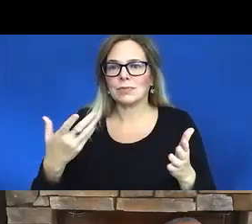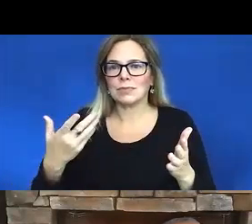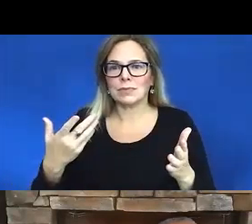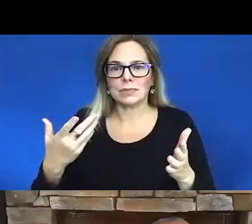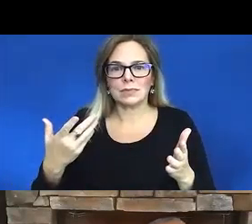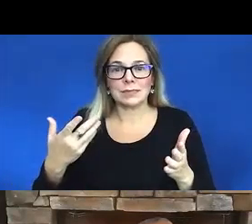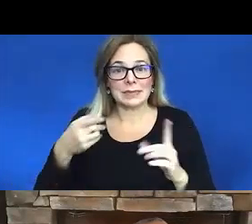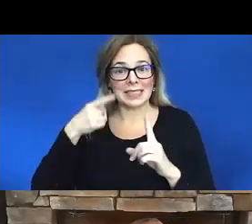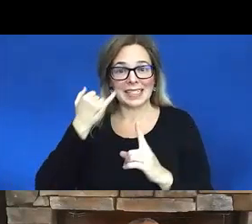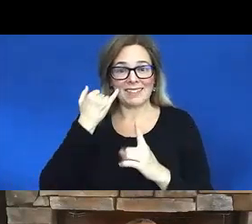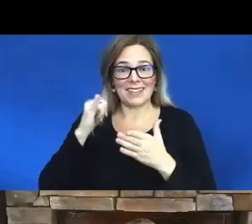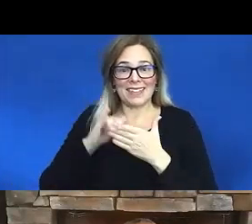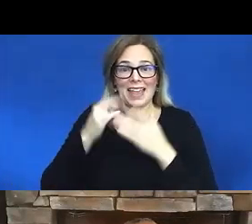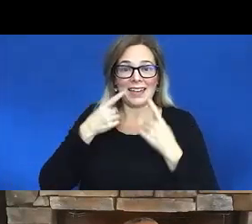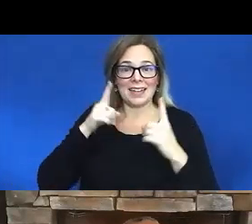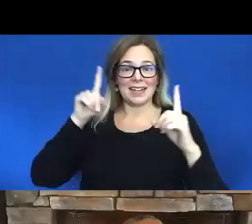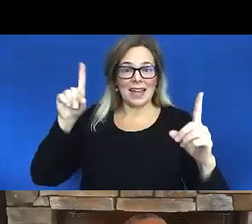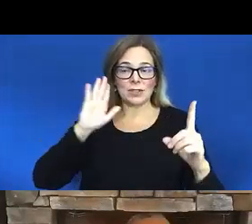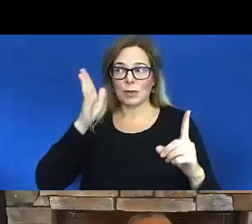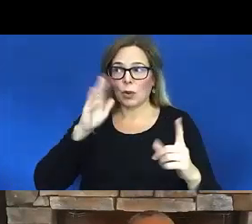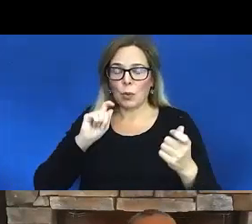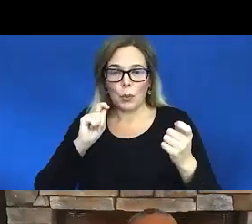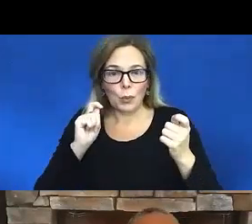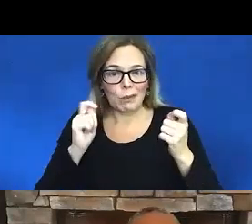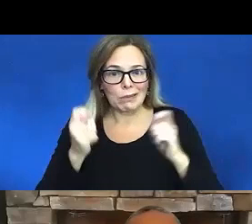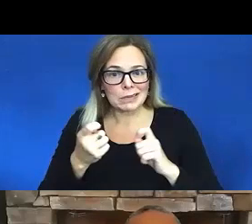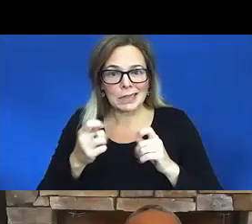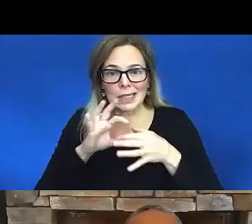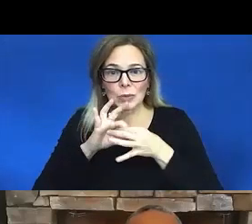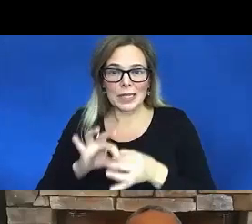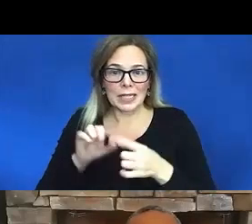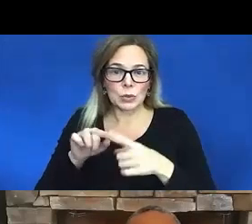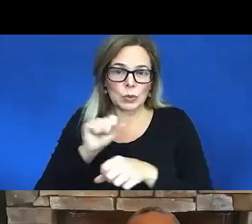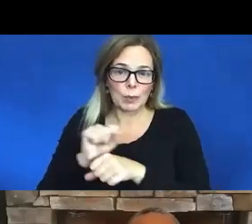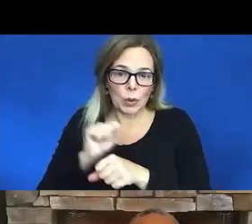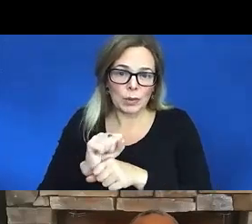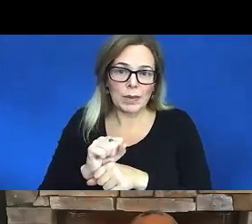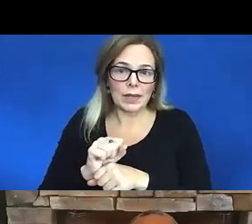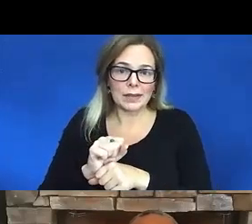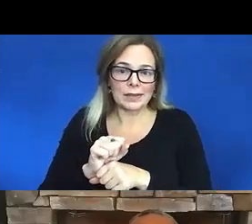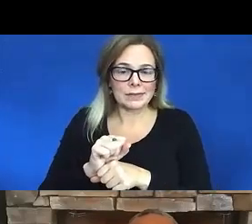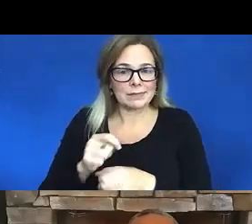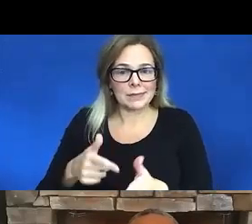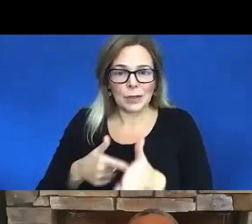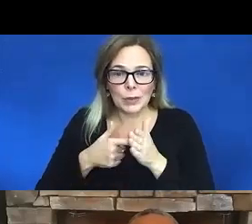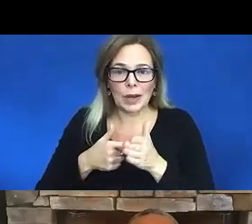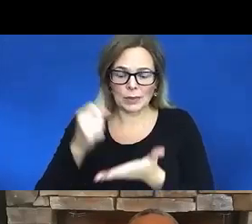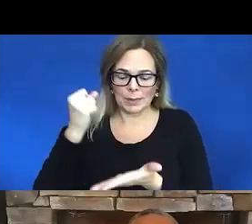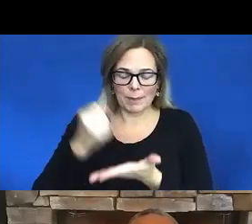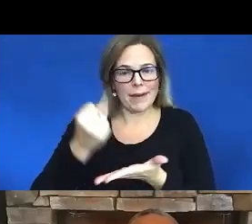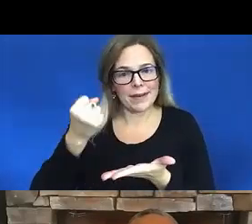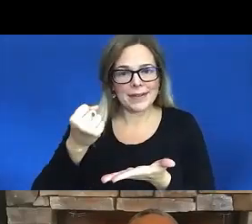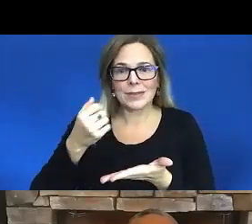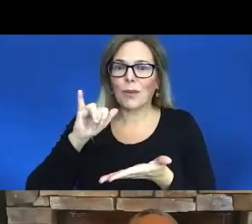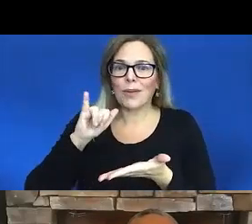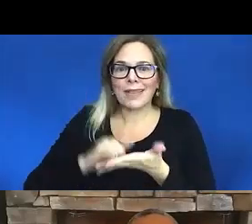announcement will change our direction with employees and are subject to the mandate. So we're still going through that process. It